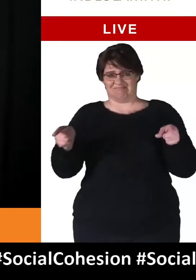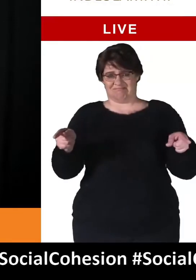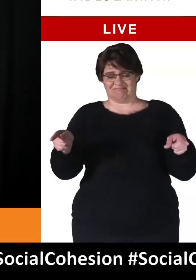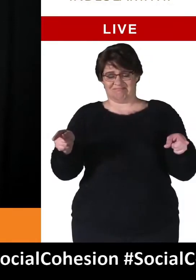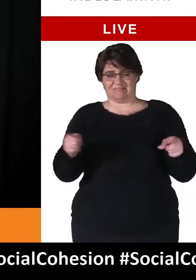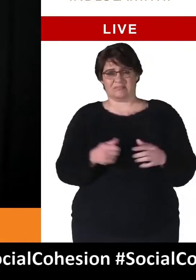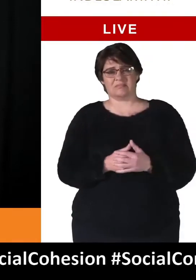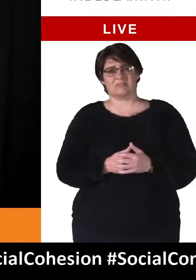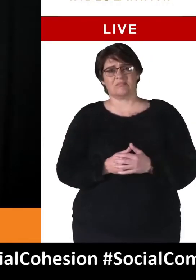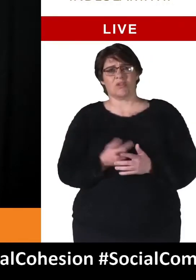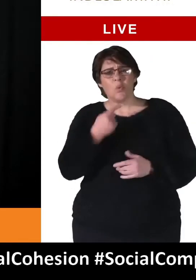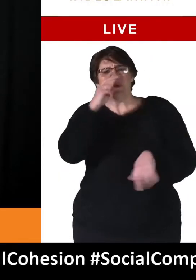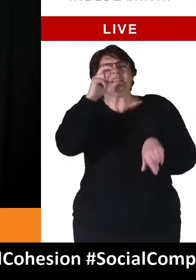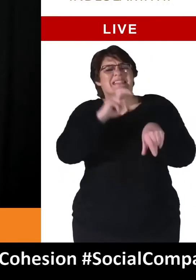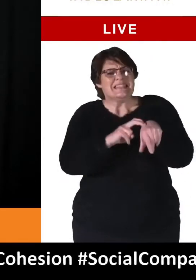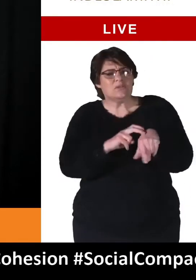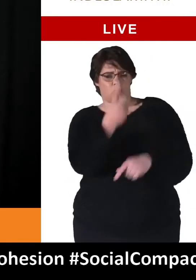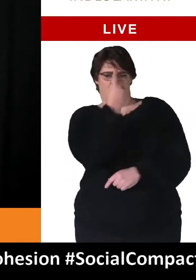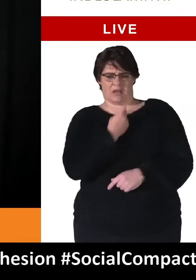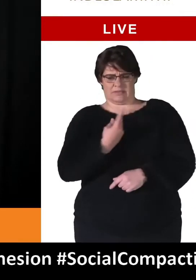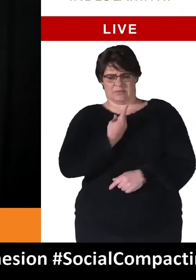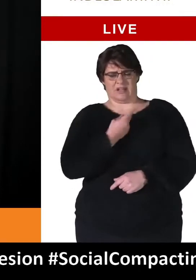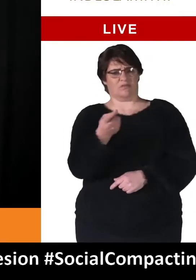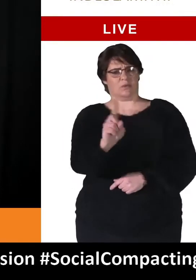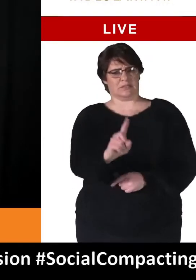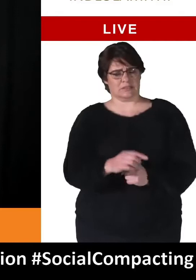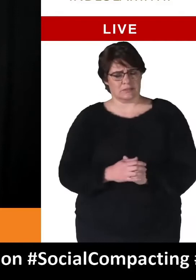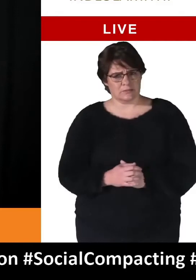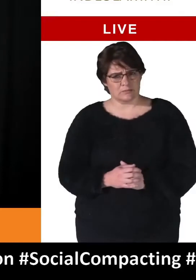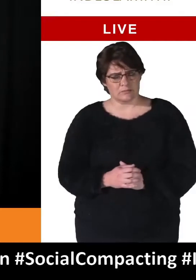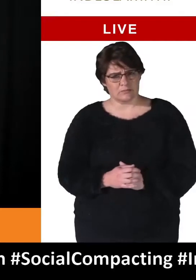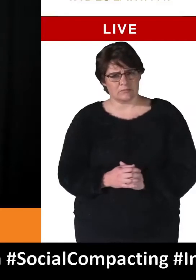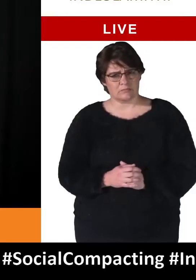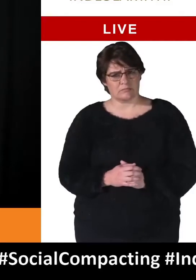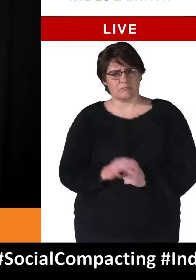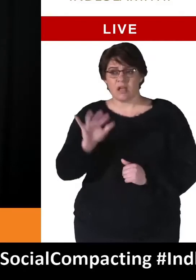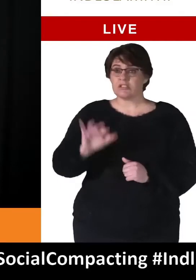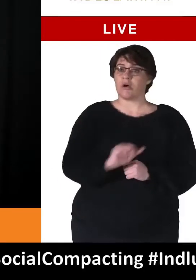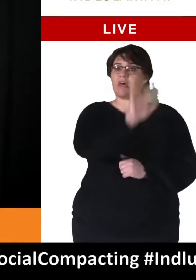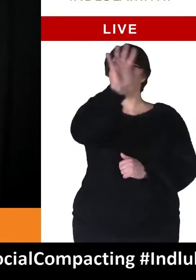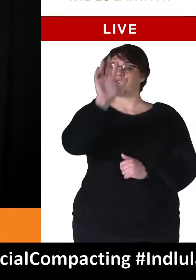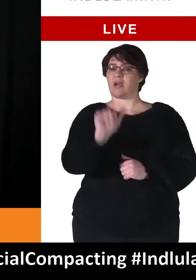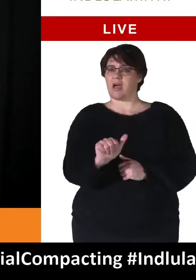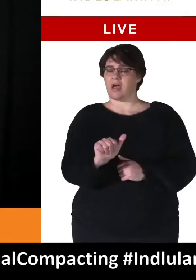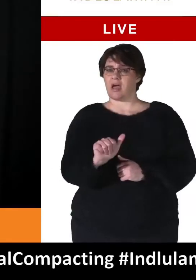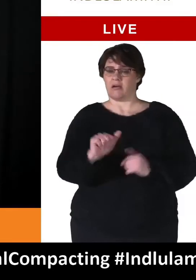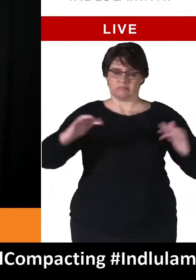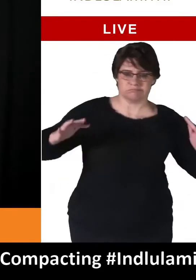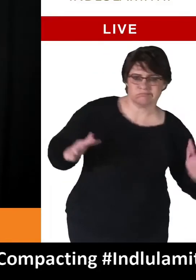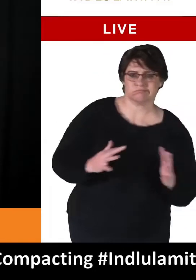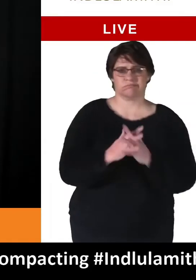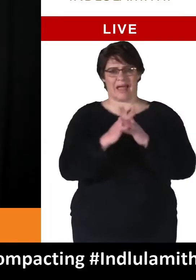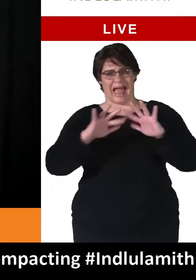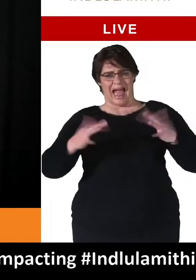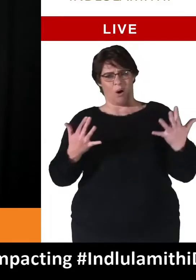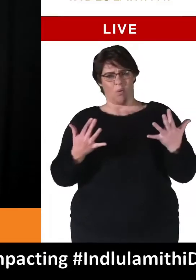The question then that we have to ask is, how is South Africa going to emerge